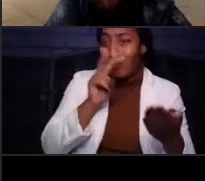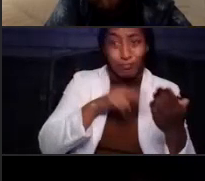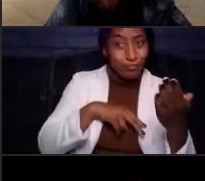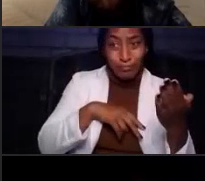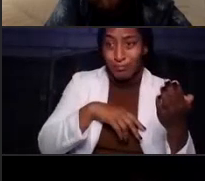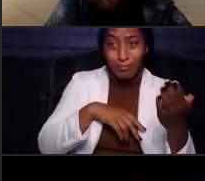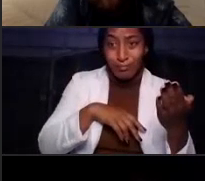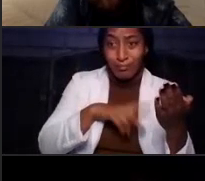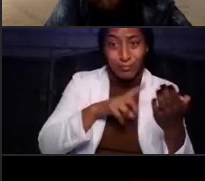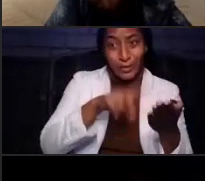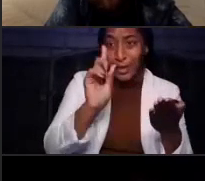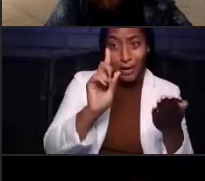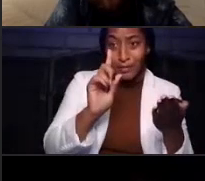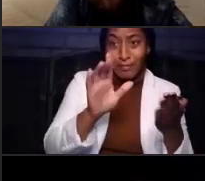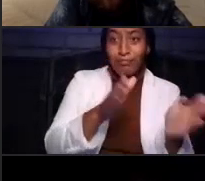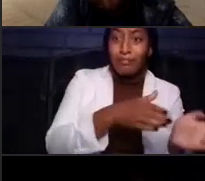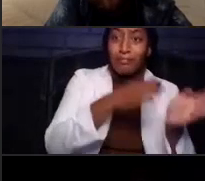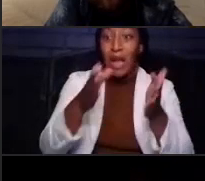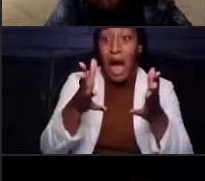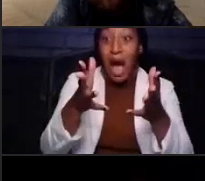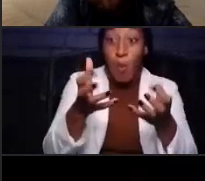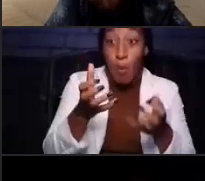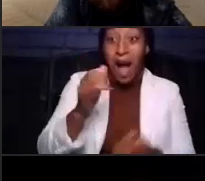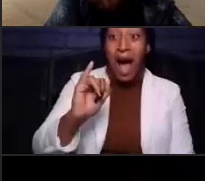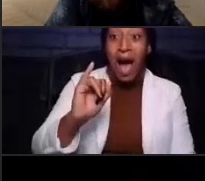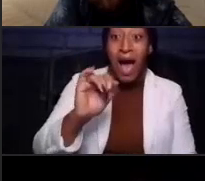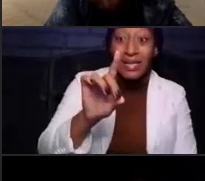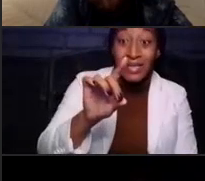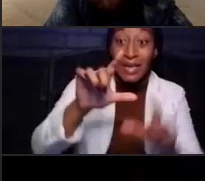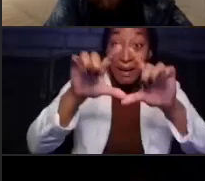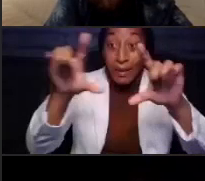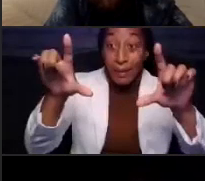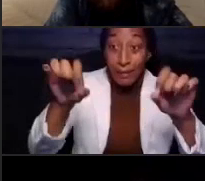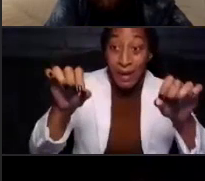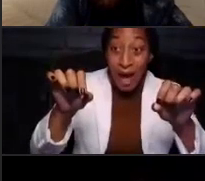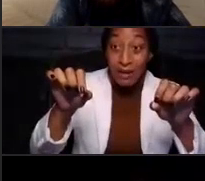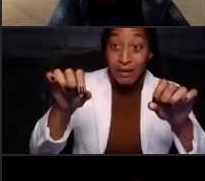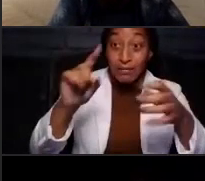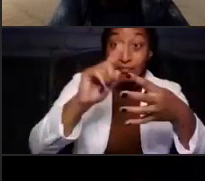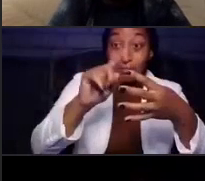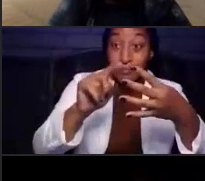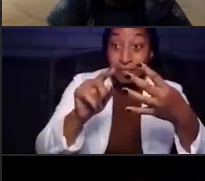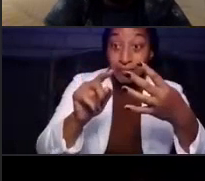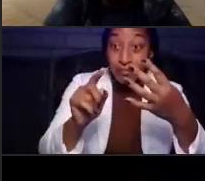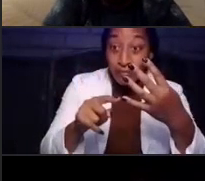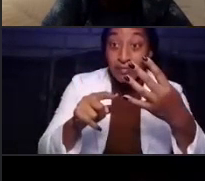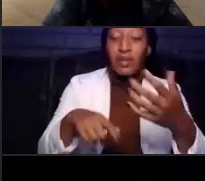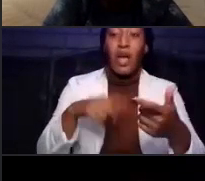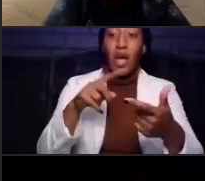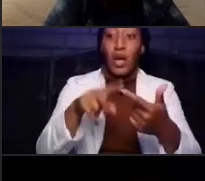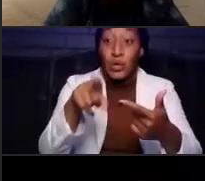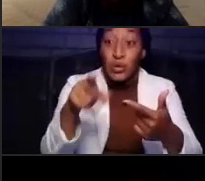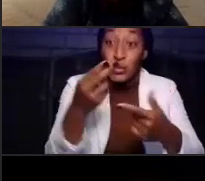properly put an ID block as I asked you to? Did you use an abbreviated header? Did you give your summary